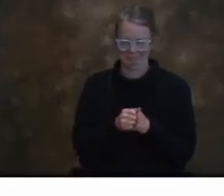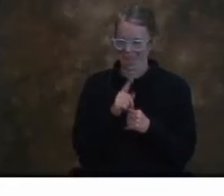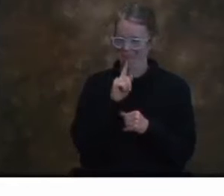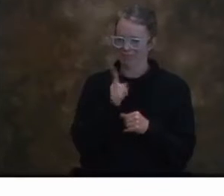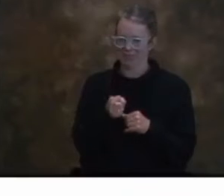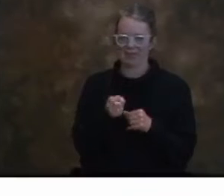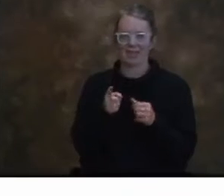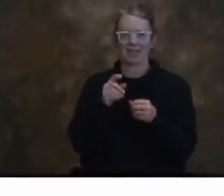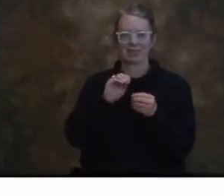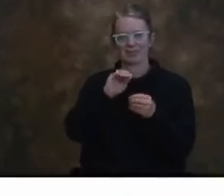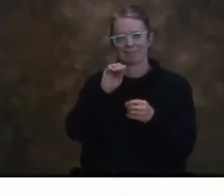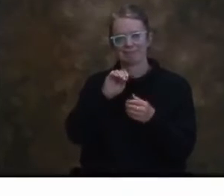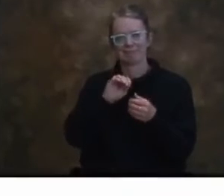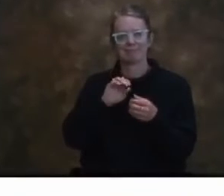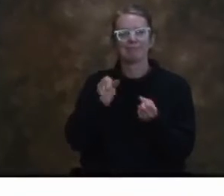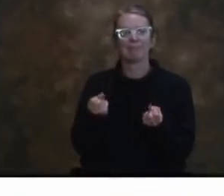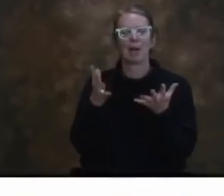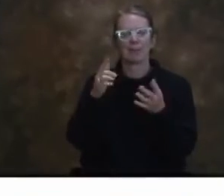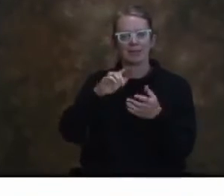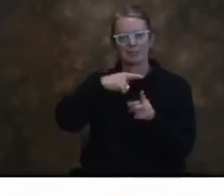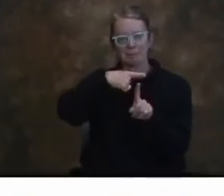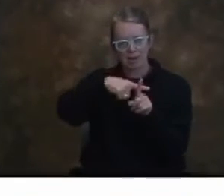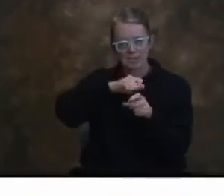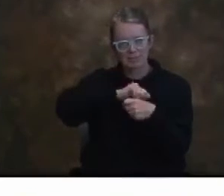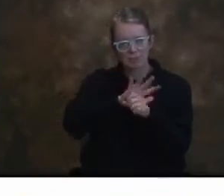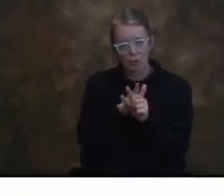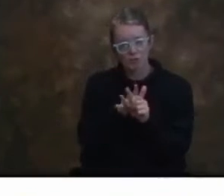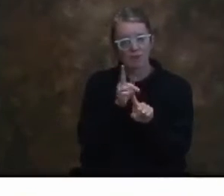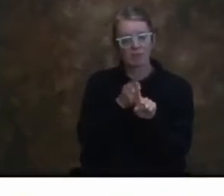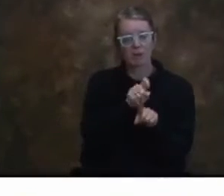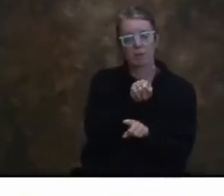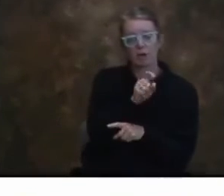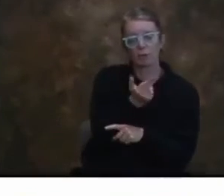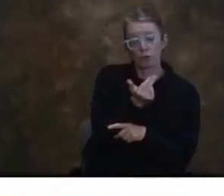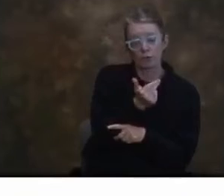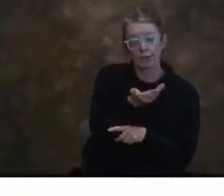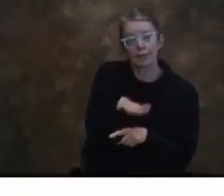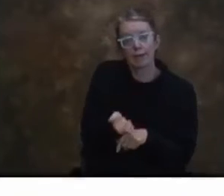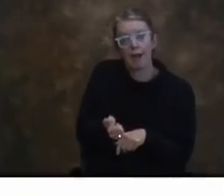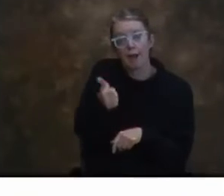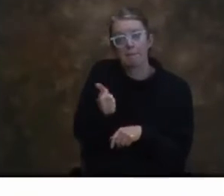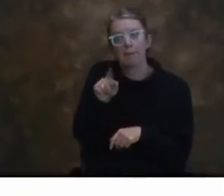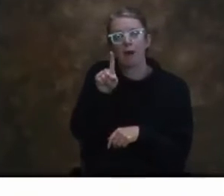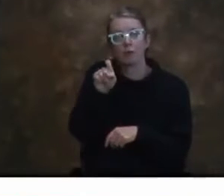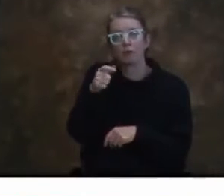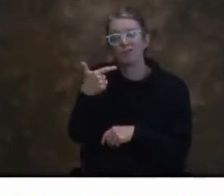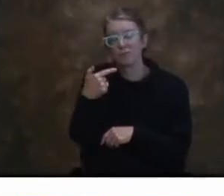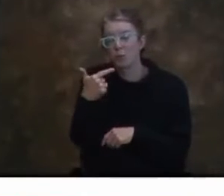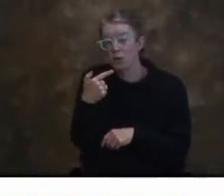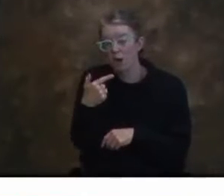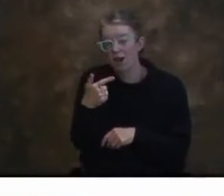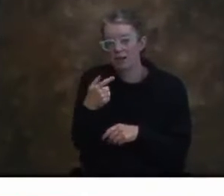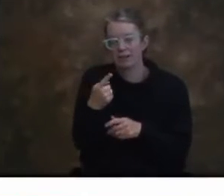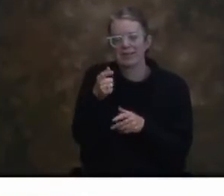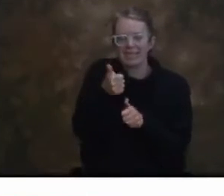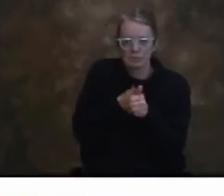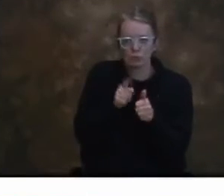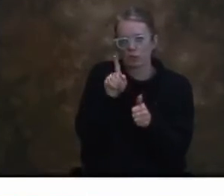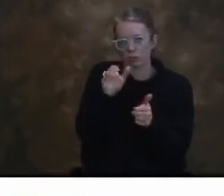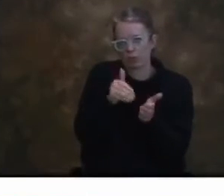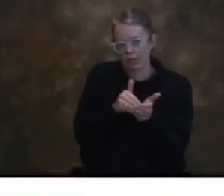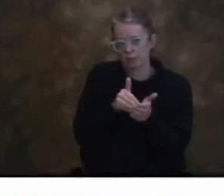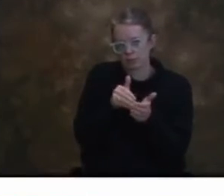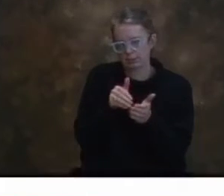has increased from 113 to 121 per 100,000 in the last week.